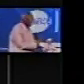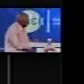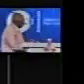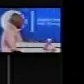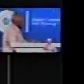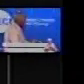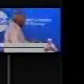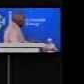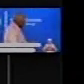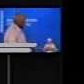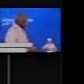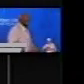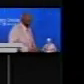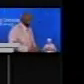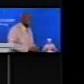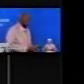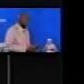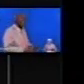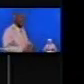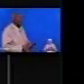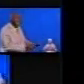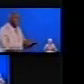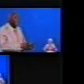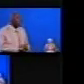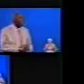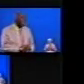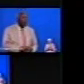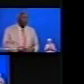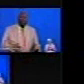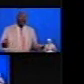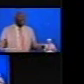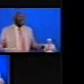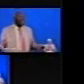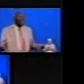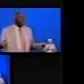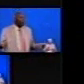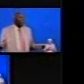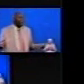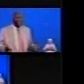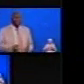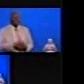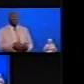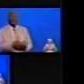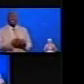him. Let's honor him. Let's exalt him.